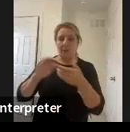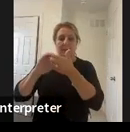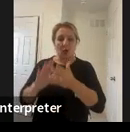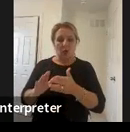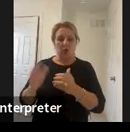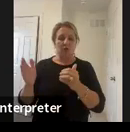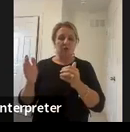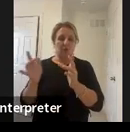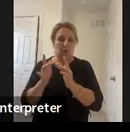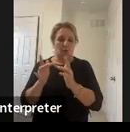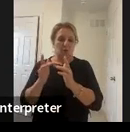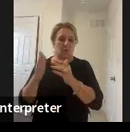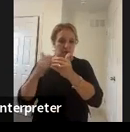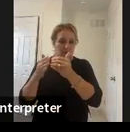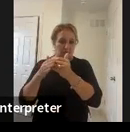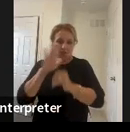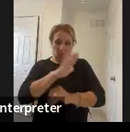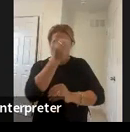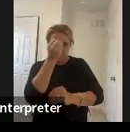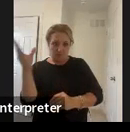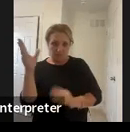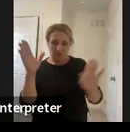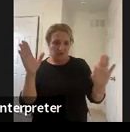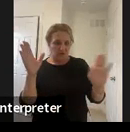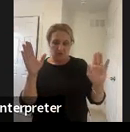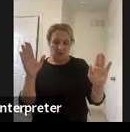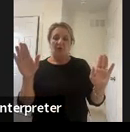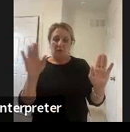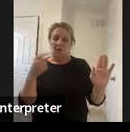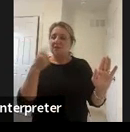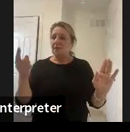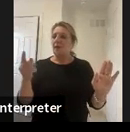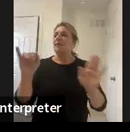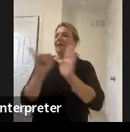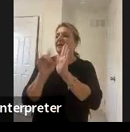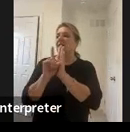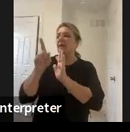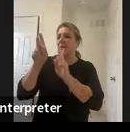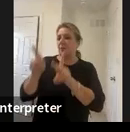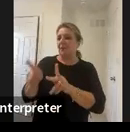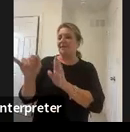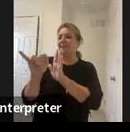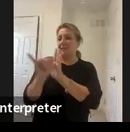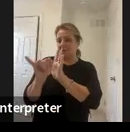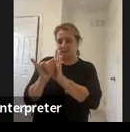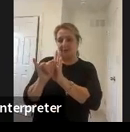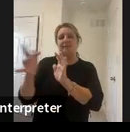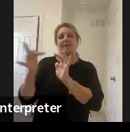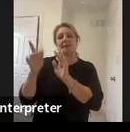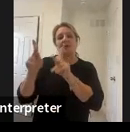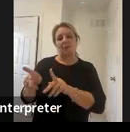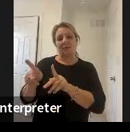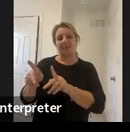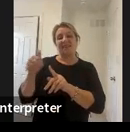close contacts any of your information, only that they were identified as a contact, so that they themselves can monitor for